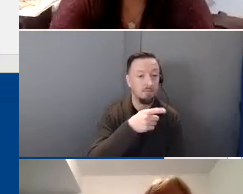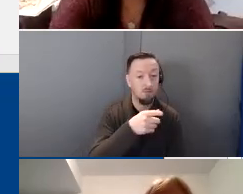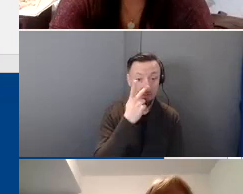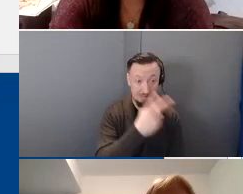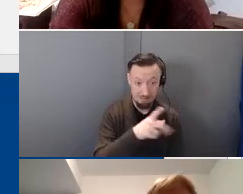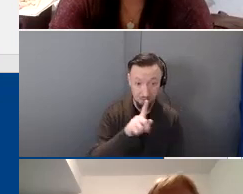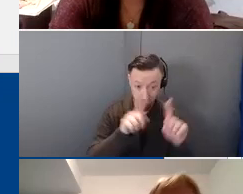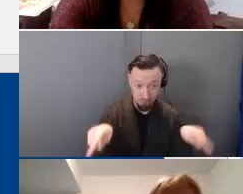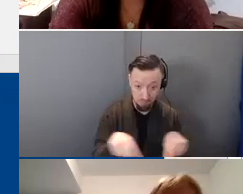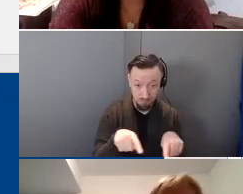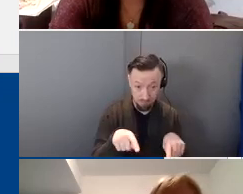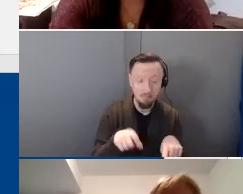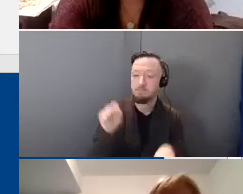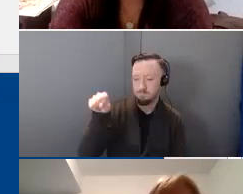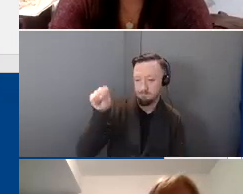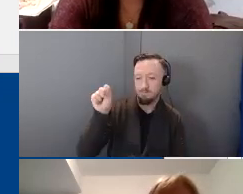my screen? Yes.